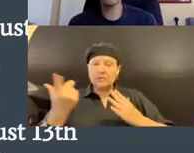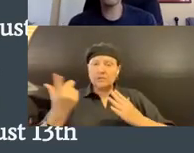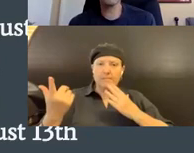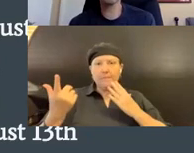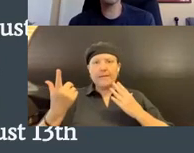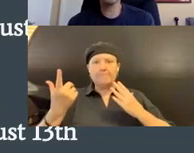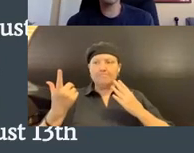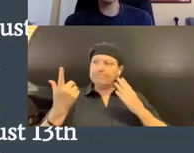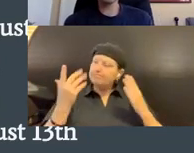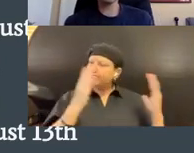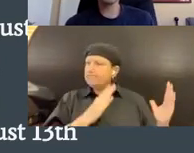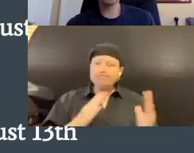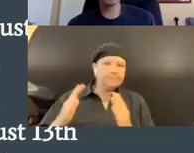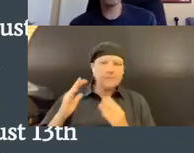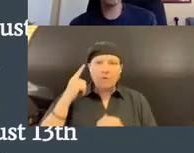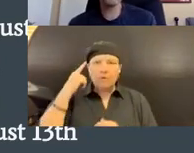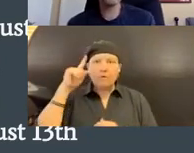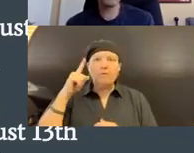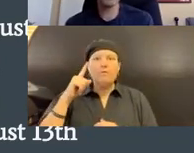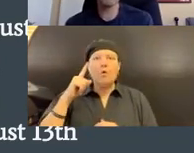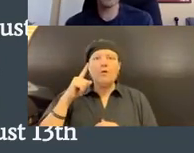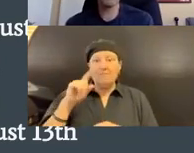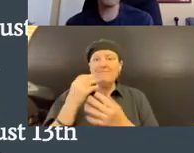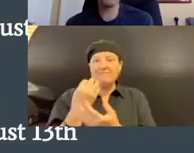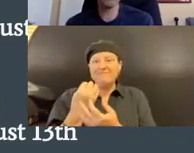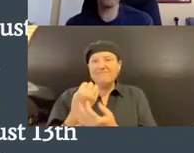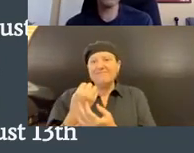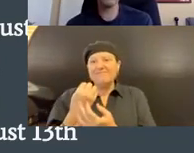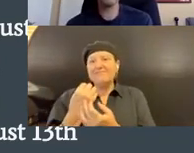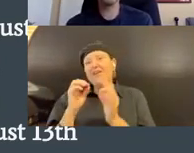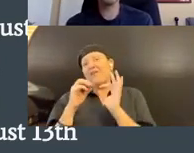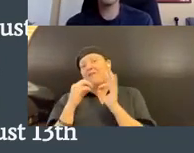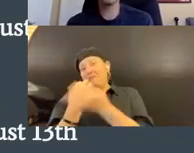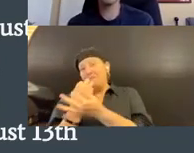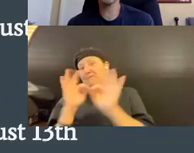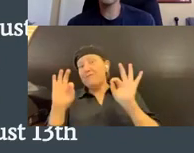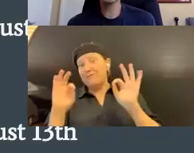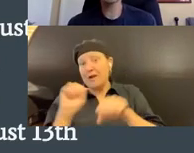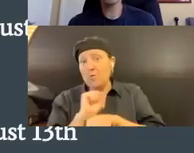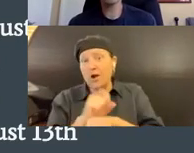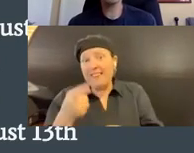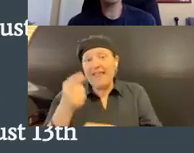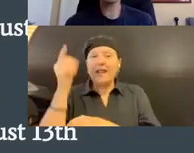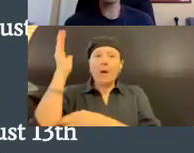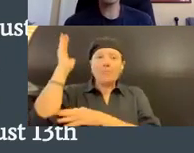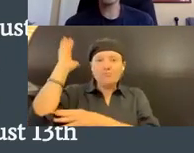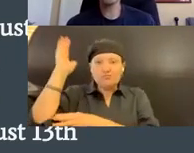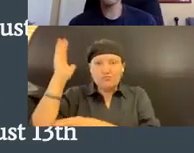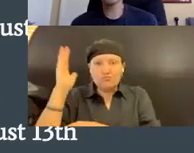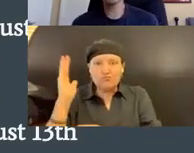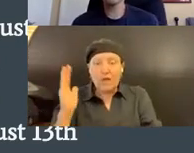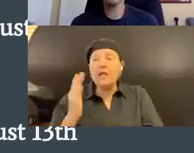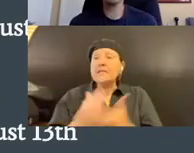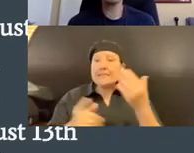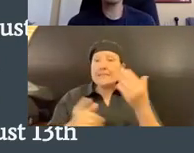do some pro bono work for us, and they are putting together a presentation. So some of you already know, for example, at the